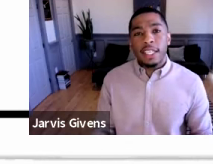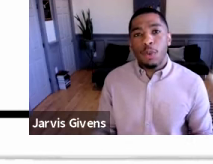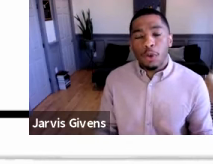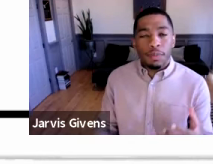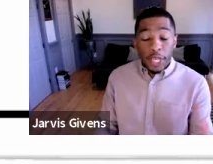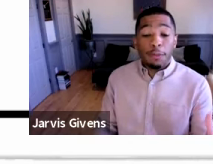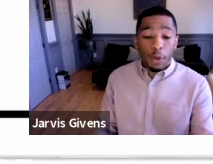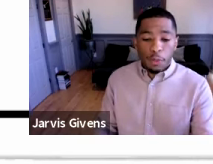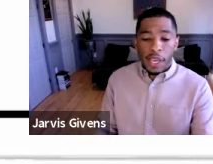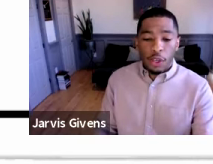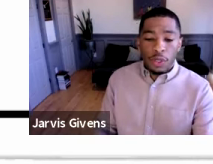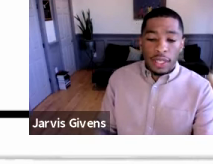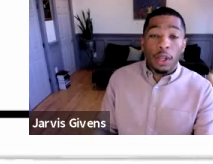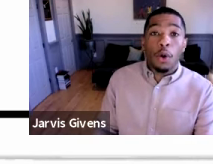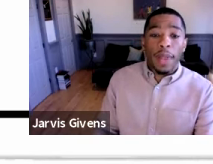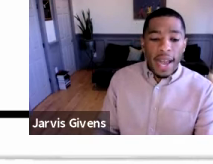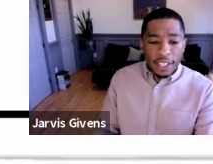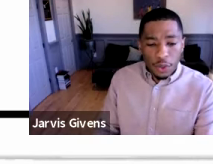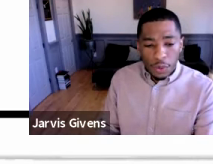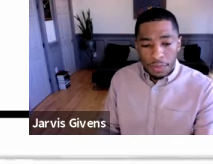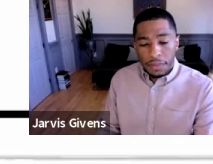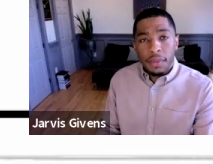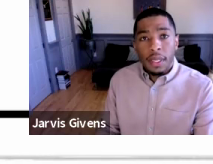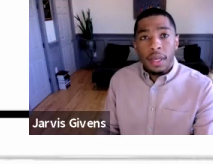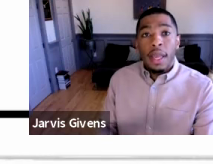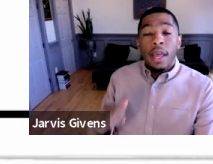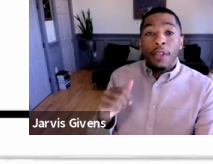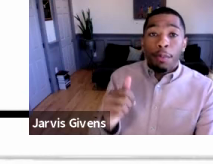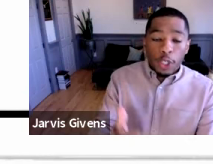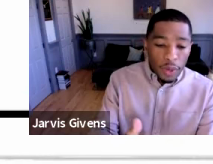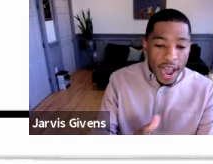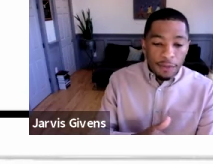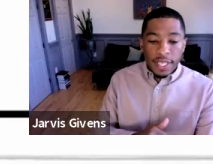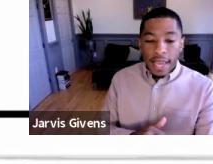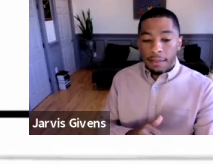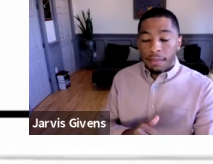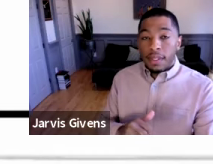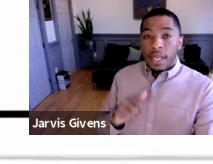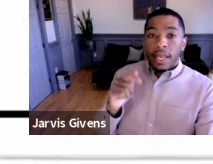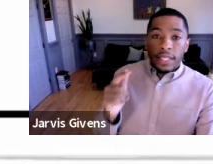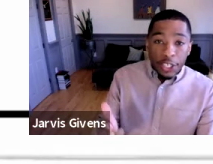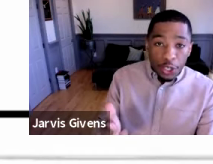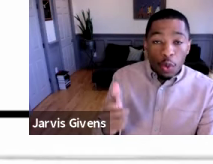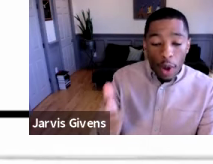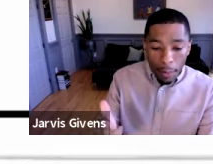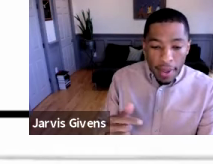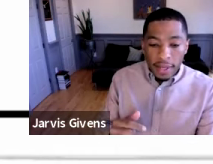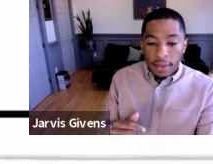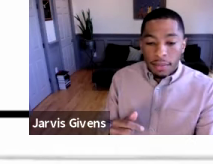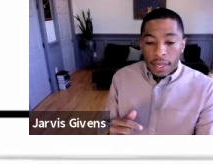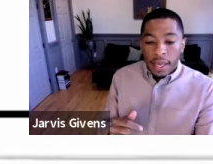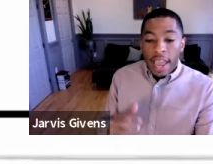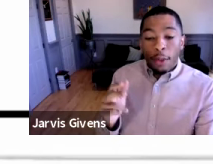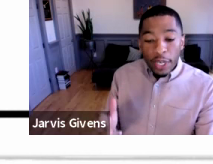Woodson's textbook was being used in the local Black high school. The books were confiscated, teachers were